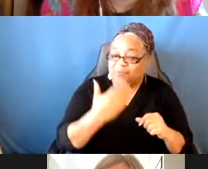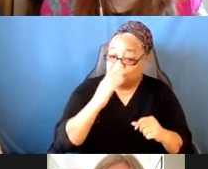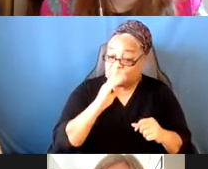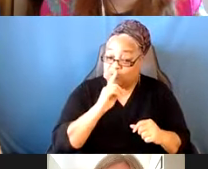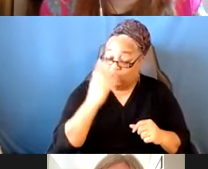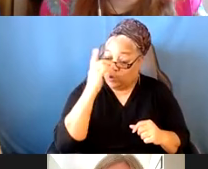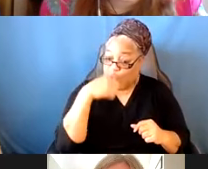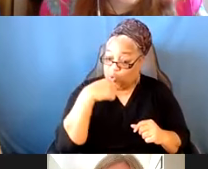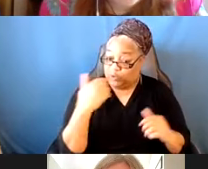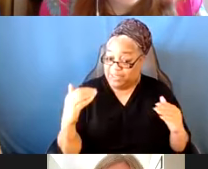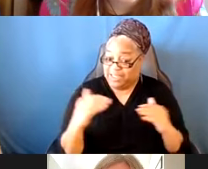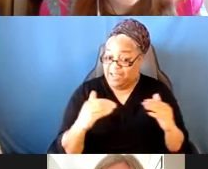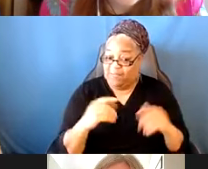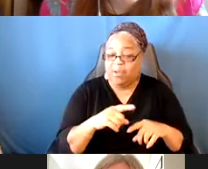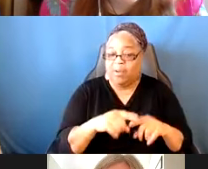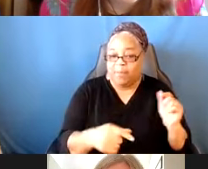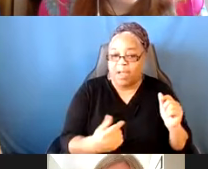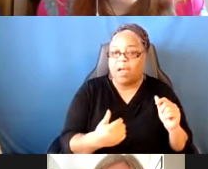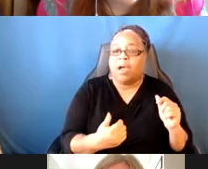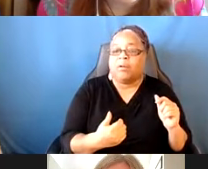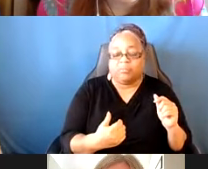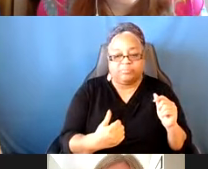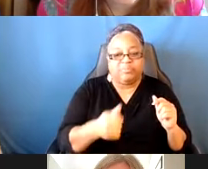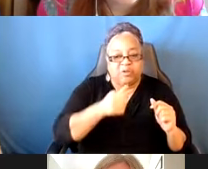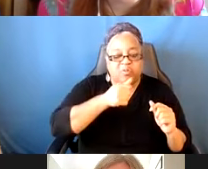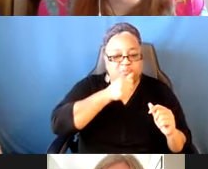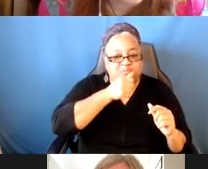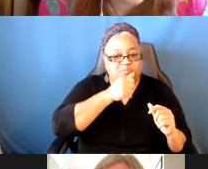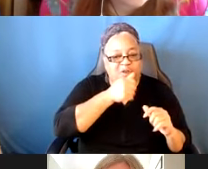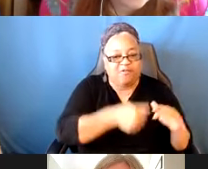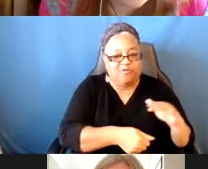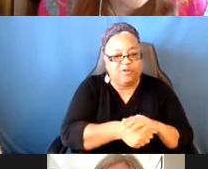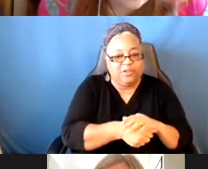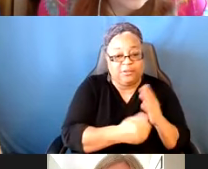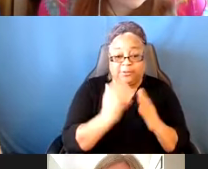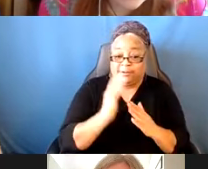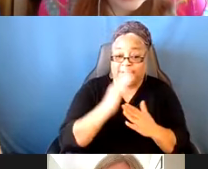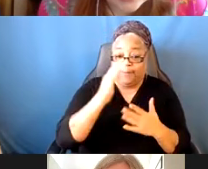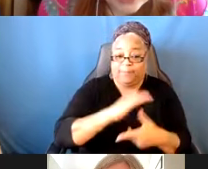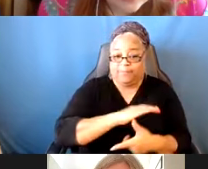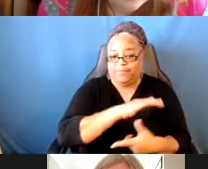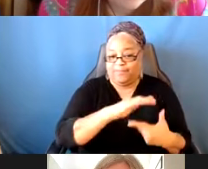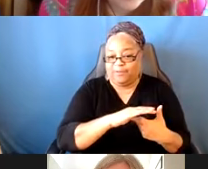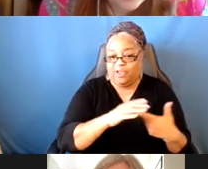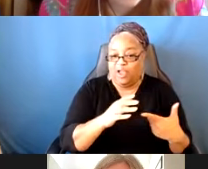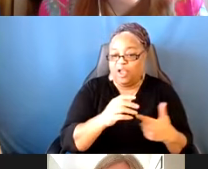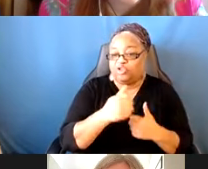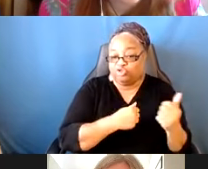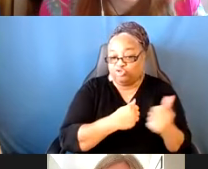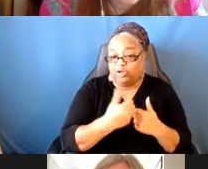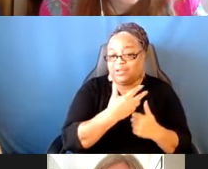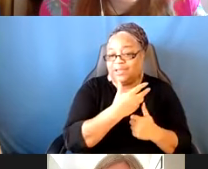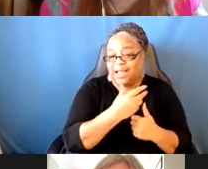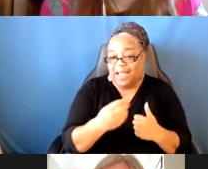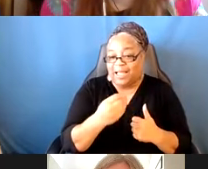have private retreat on top with structure and certainty and quality relationships tied